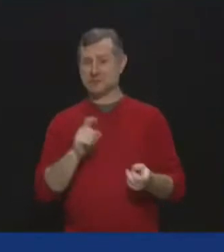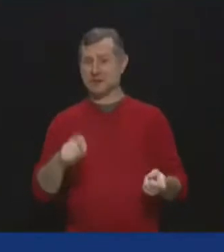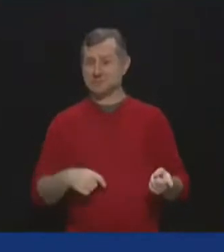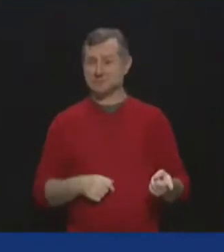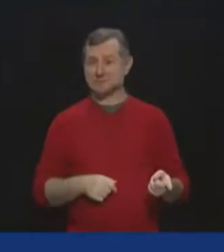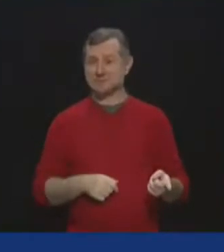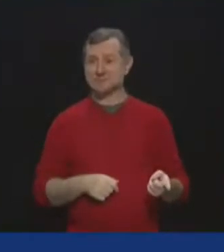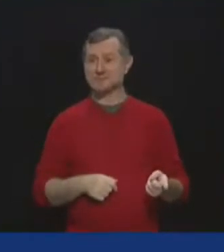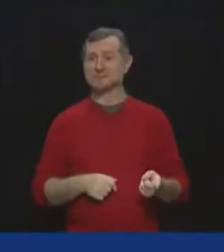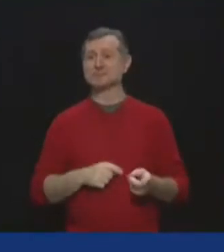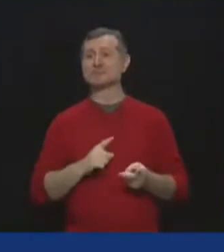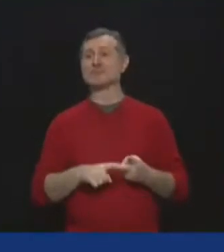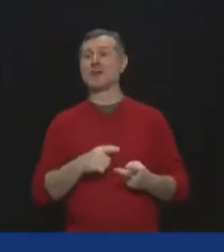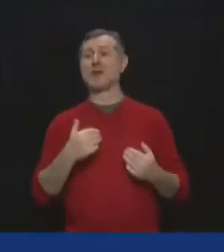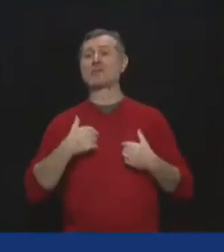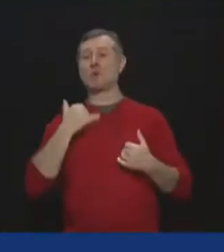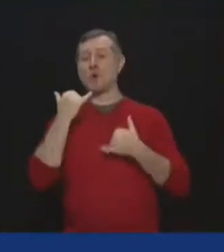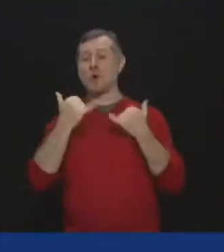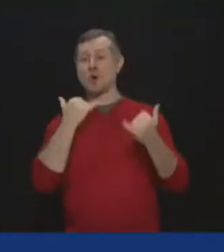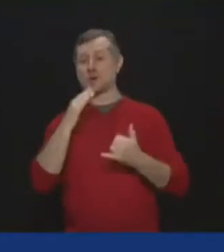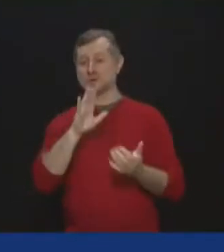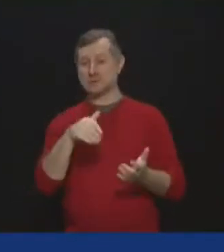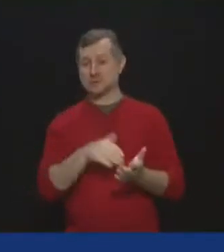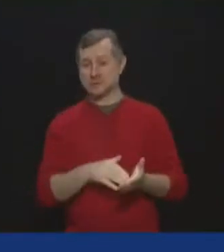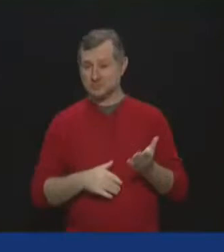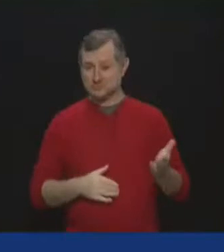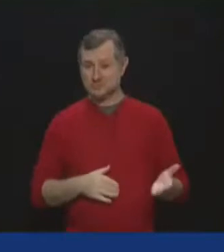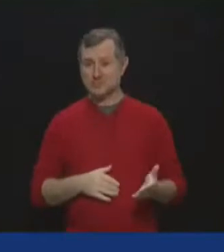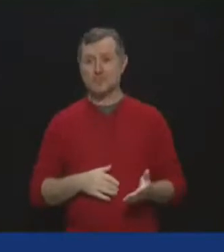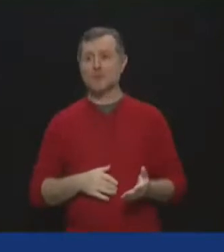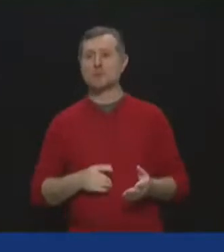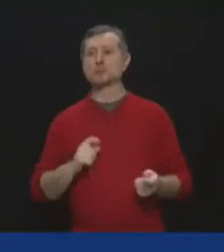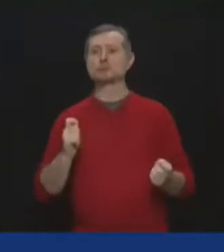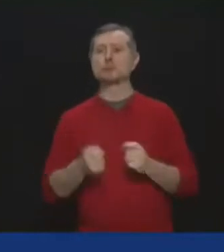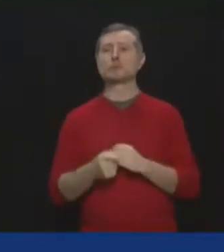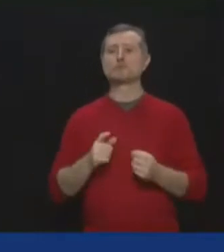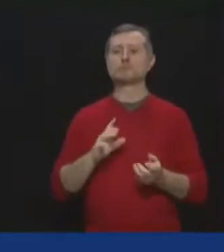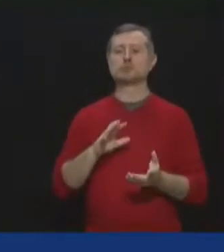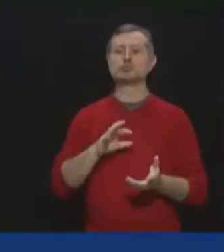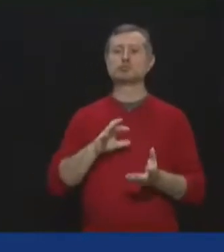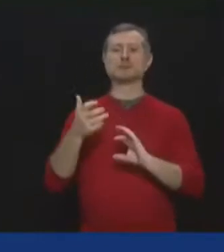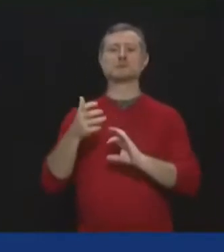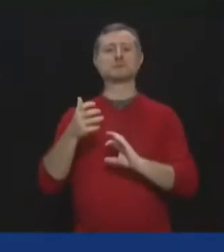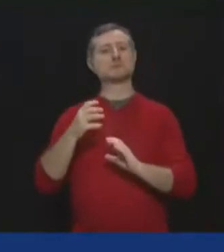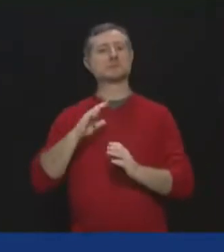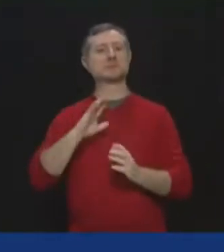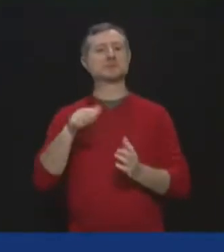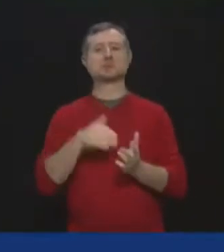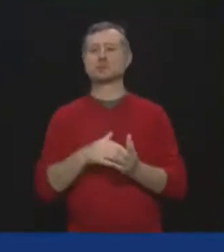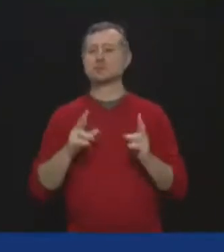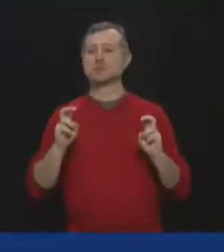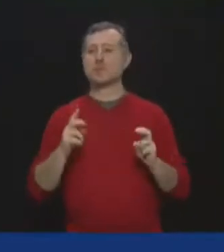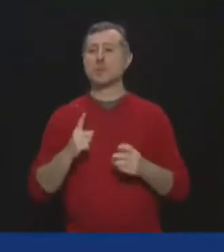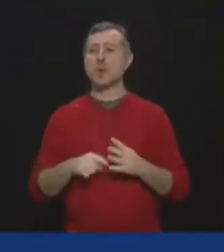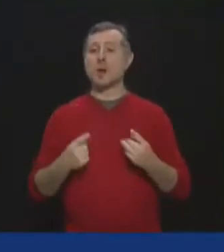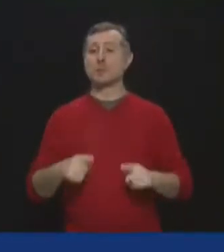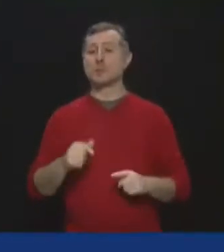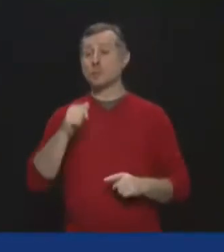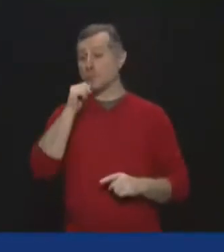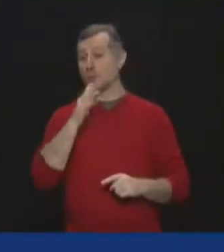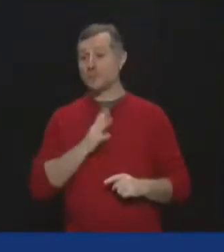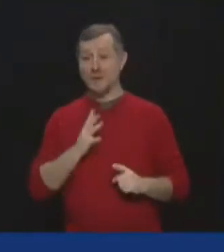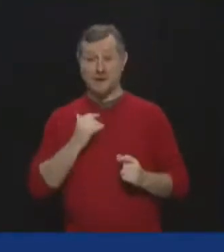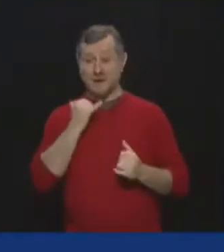call centers. Our call centers are now crisis centers. Women are calling. They are fearful for